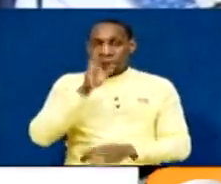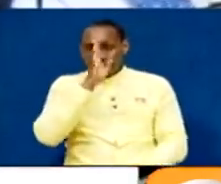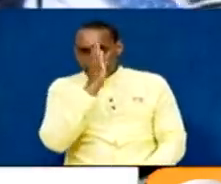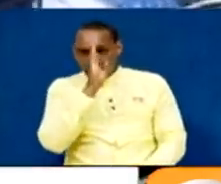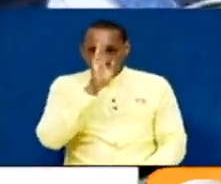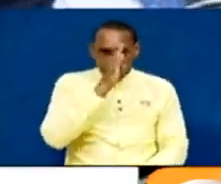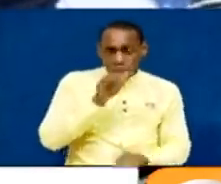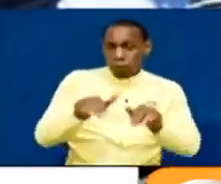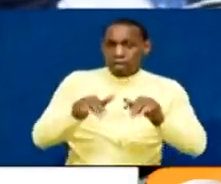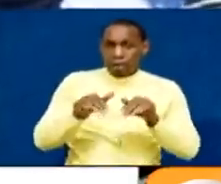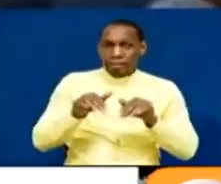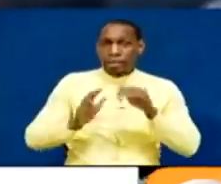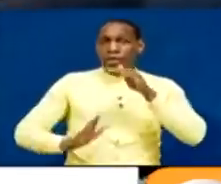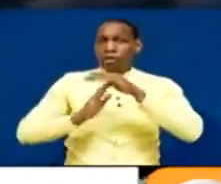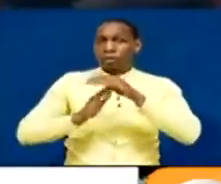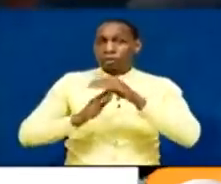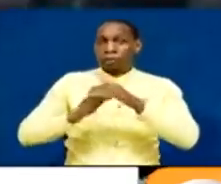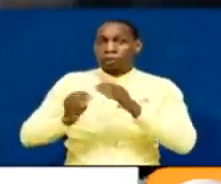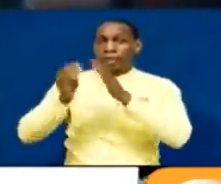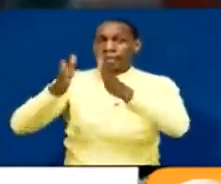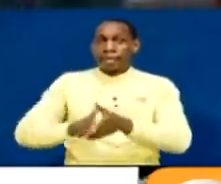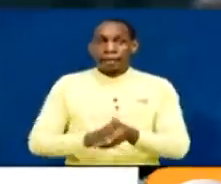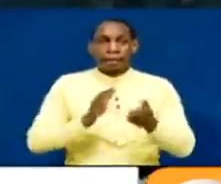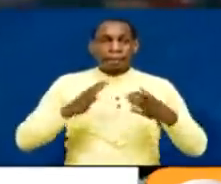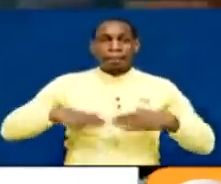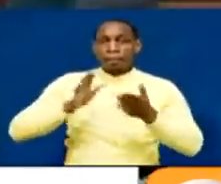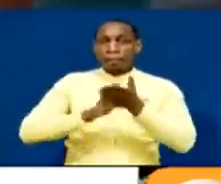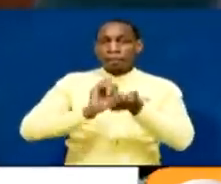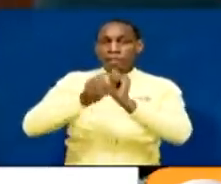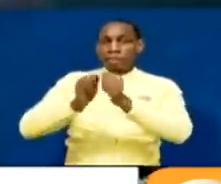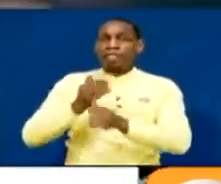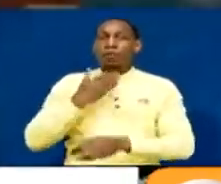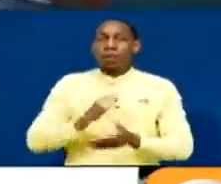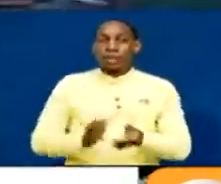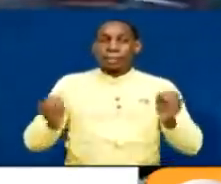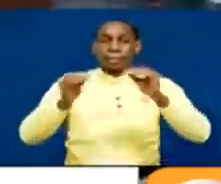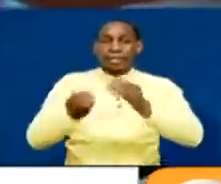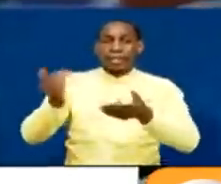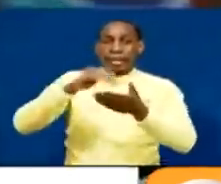fence waiting for the highest bidder. Wanaoshinikiza marekebisho hayo wanataka kikao